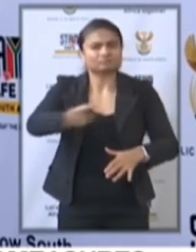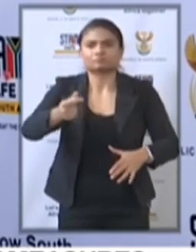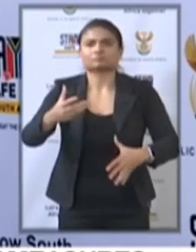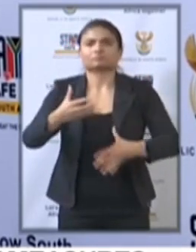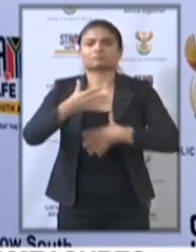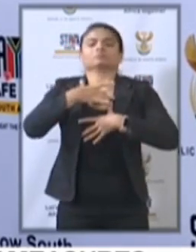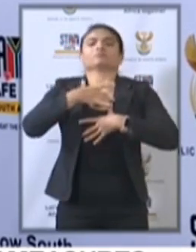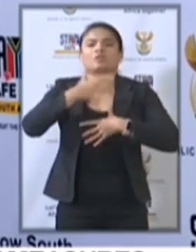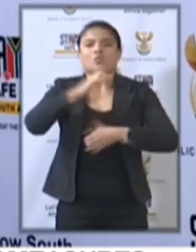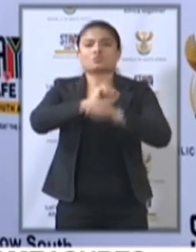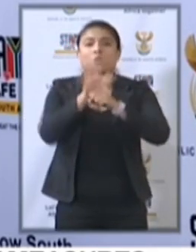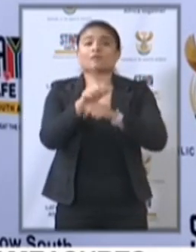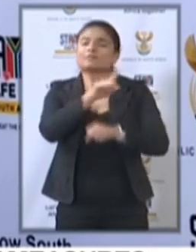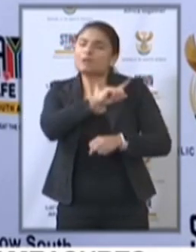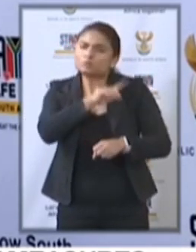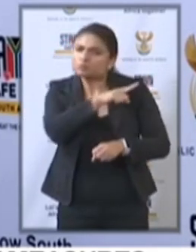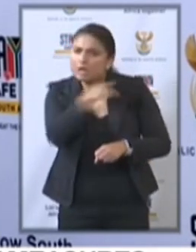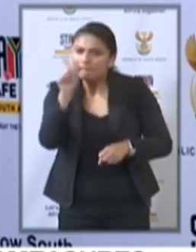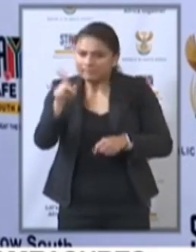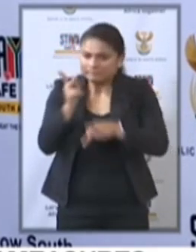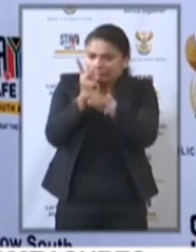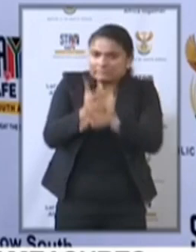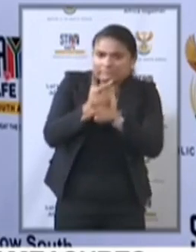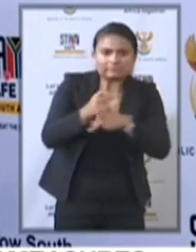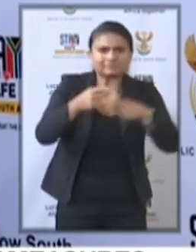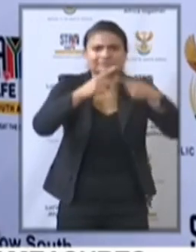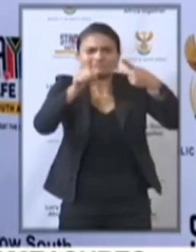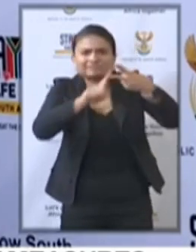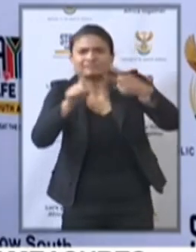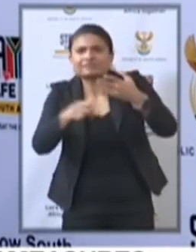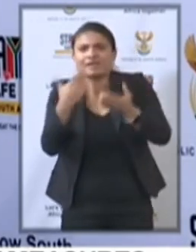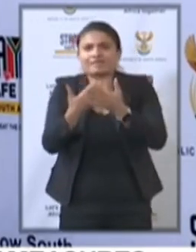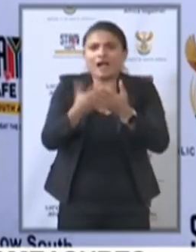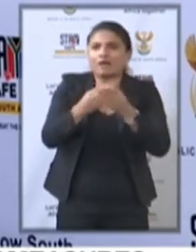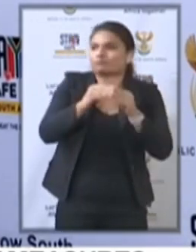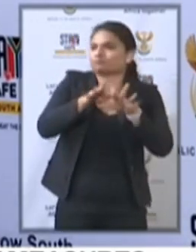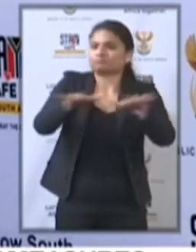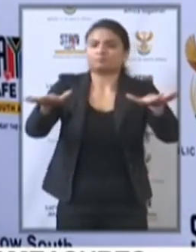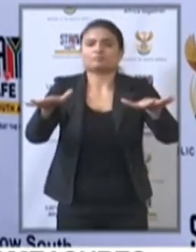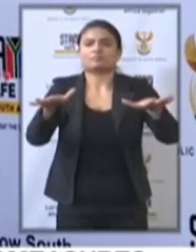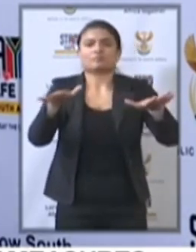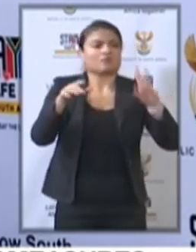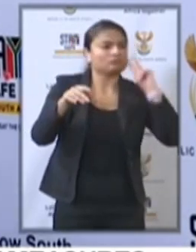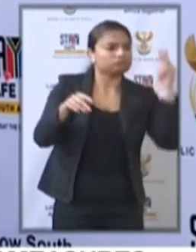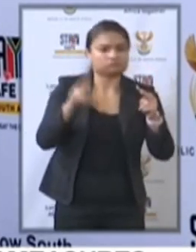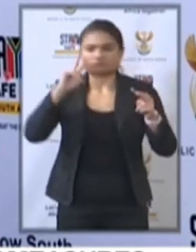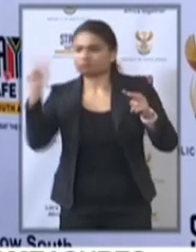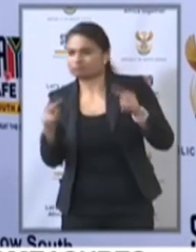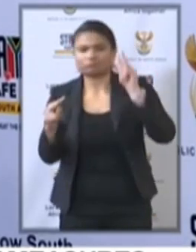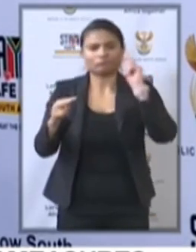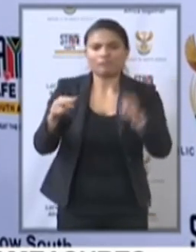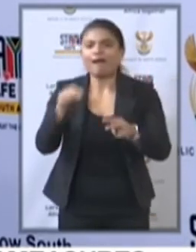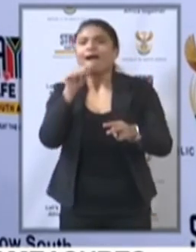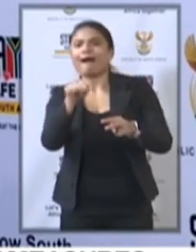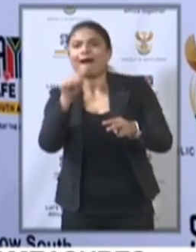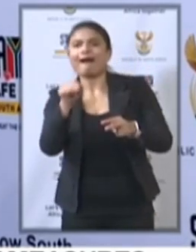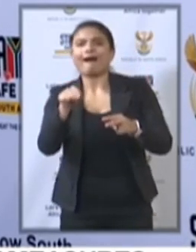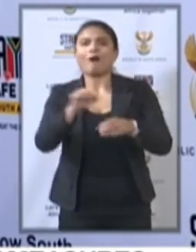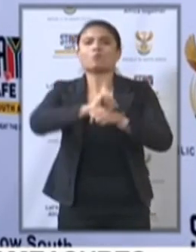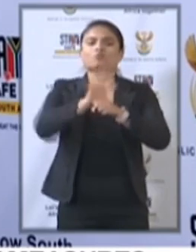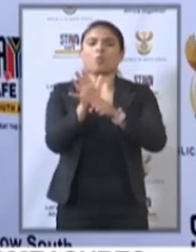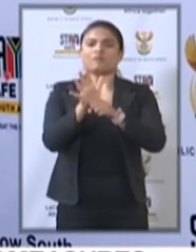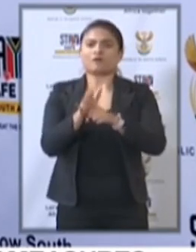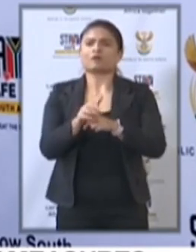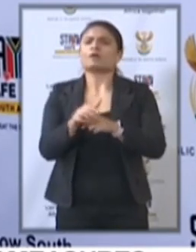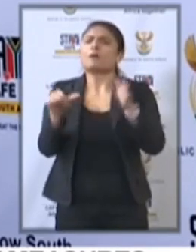on why a multidisciplinary approach is important, and that informs the work that we are doing